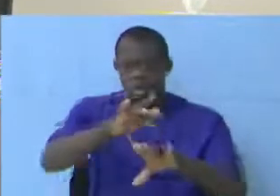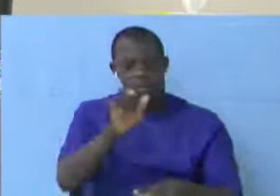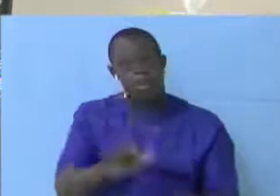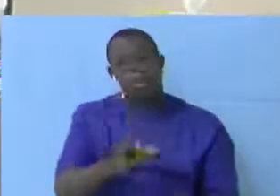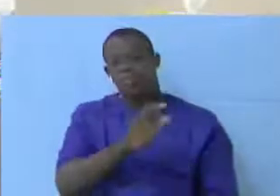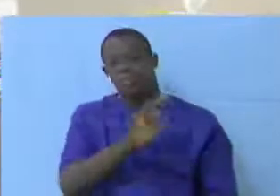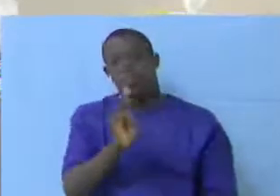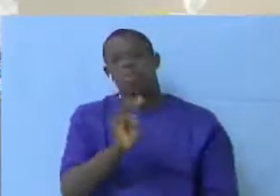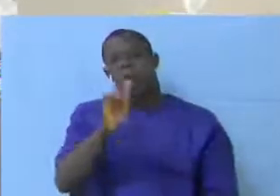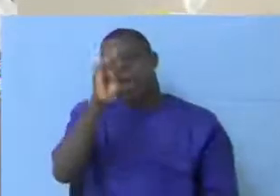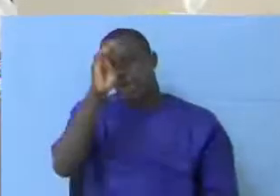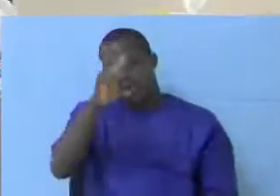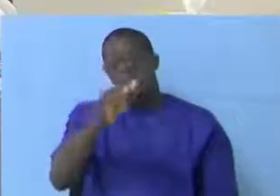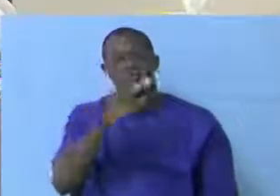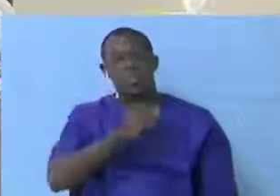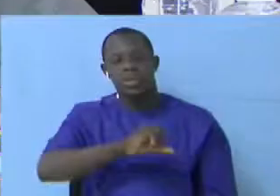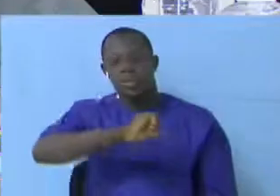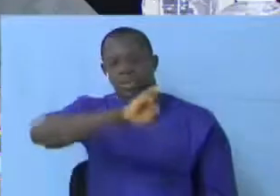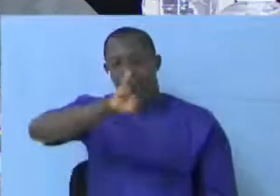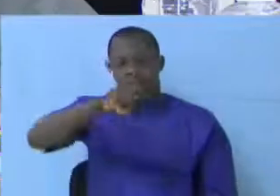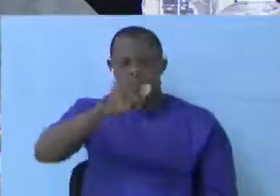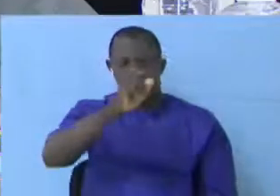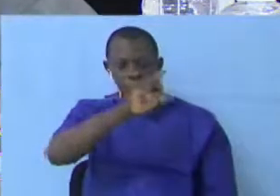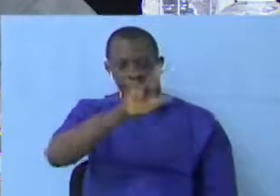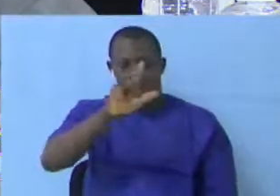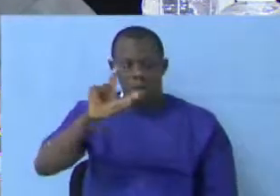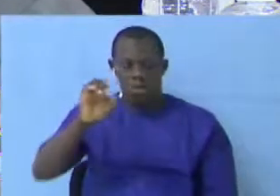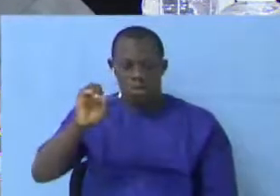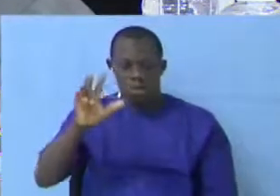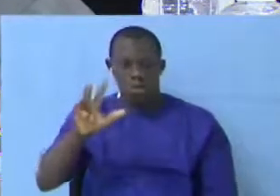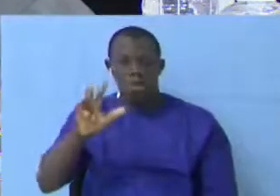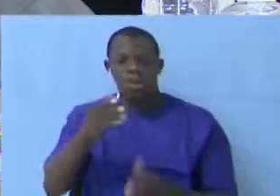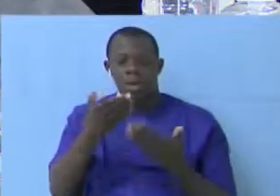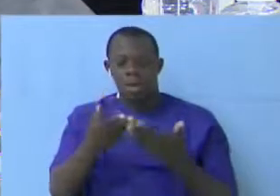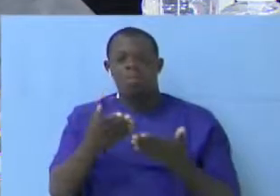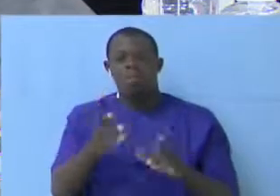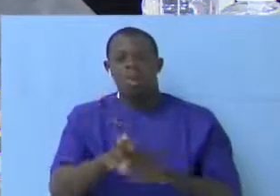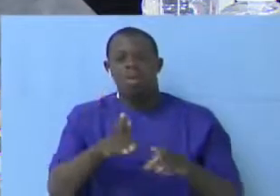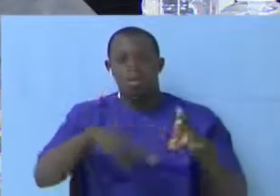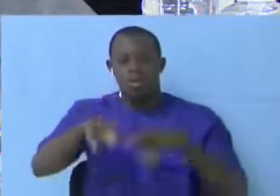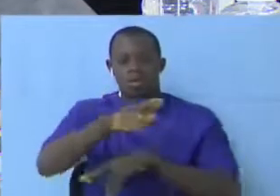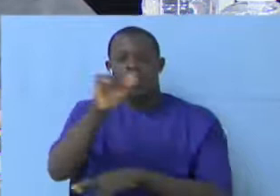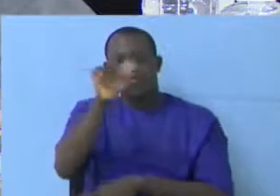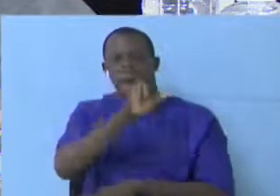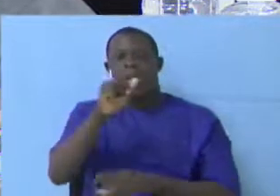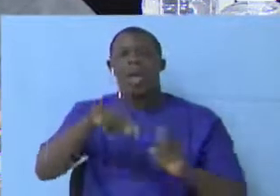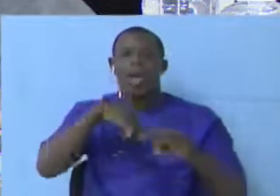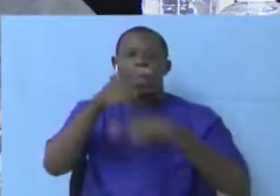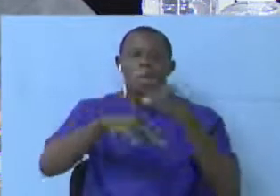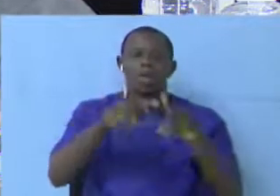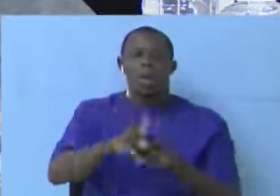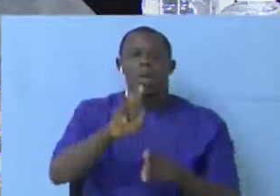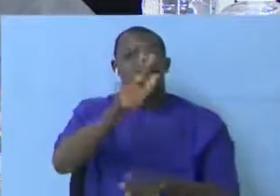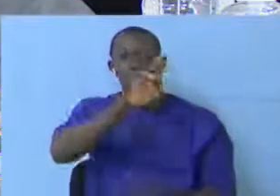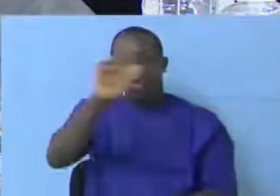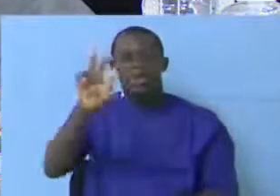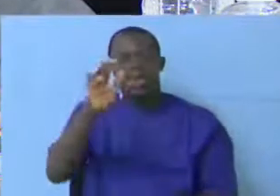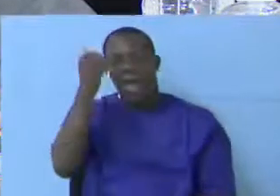Thank you, Mr. Jallo. Baraka, Mr. Jallo. Let me take you back to the West African migrant